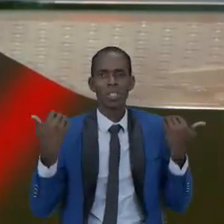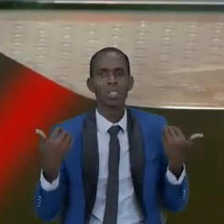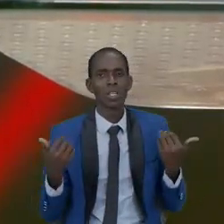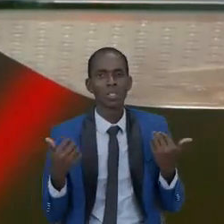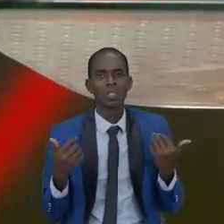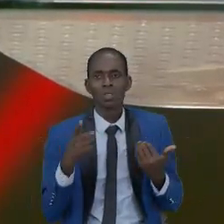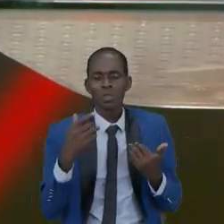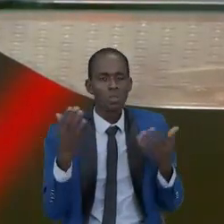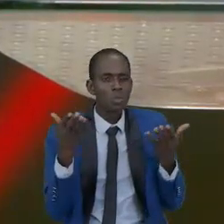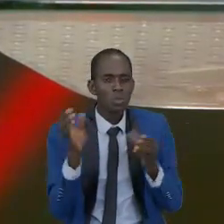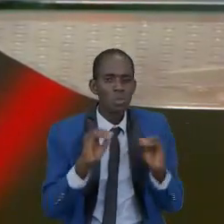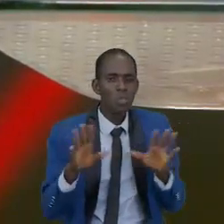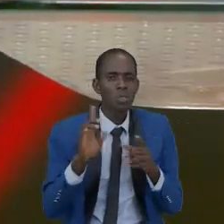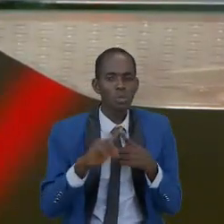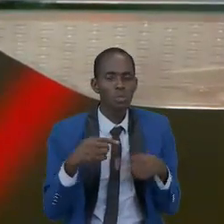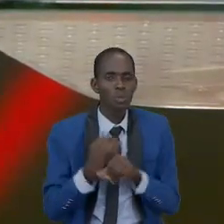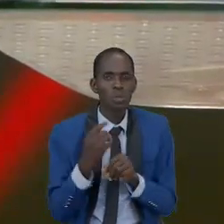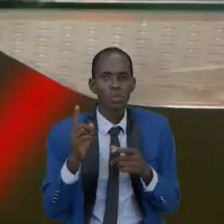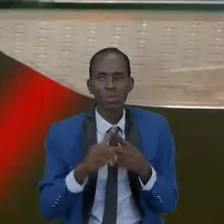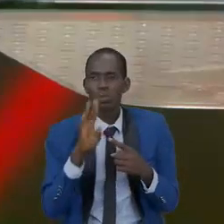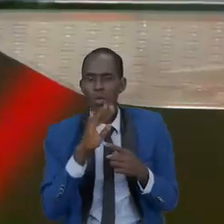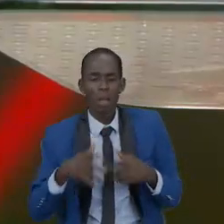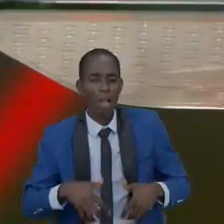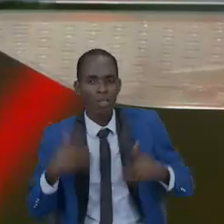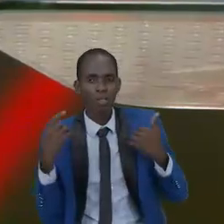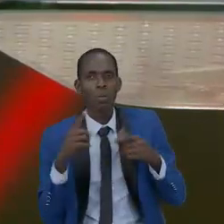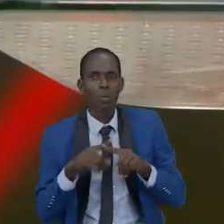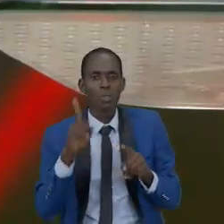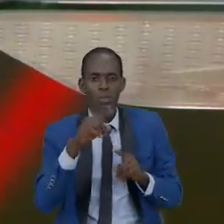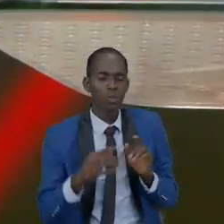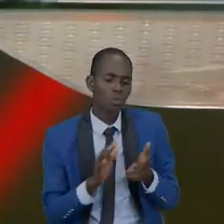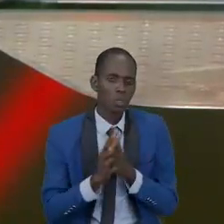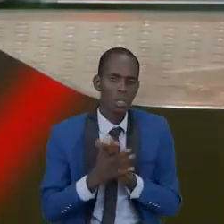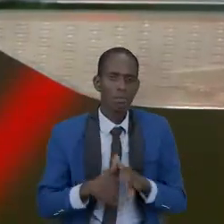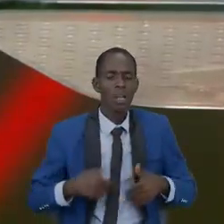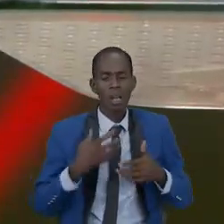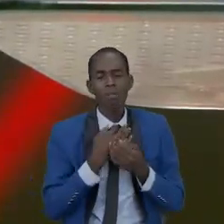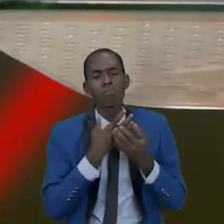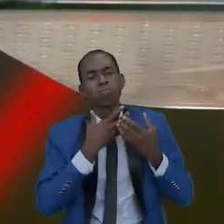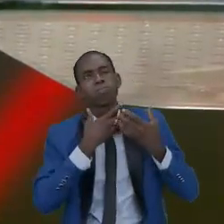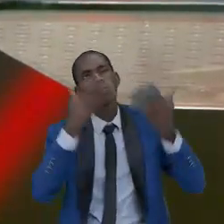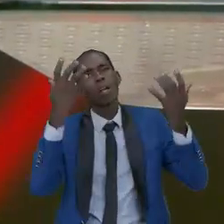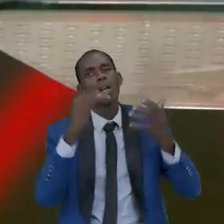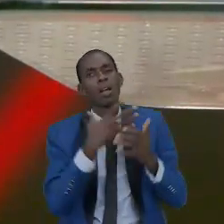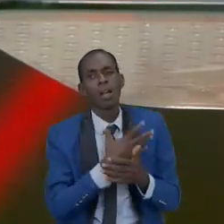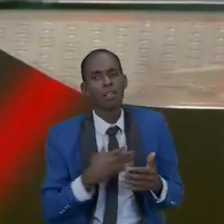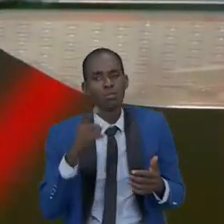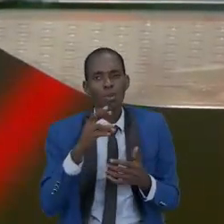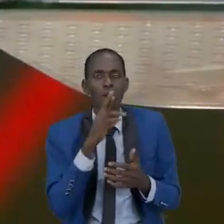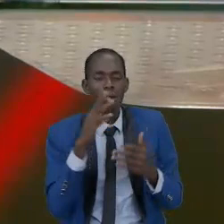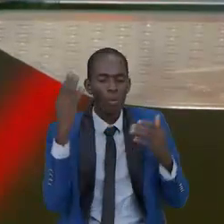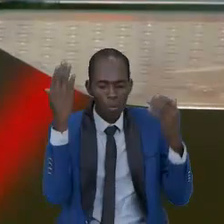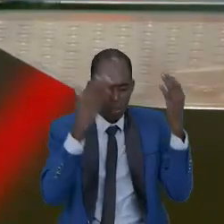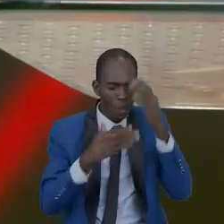furious. Nothing to, you know, shout about, be worried about, you get furious and you shout and you're worried and you're frightened.